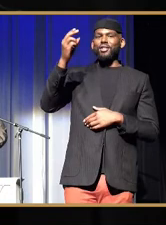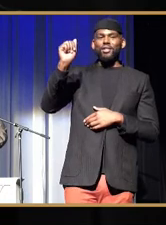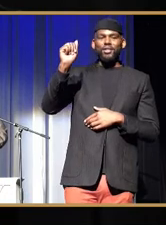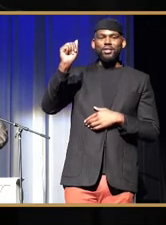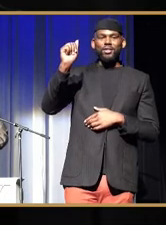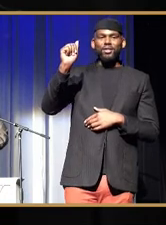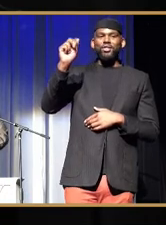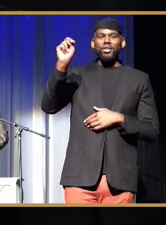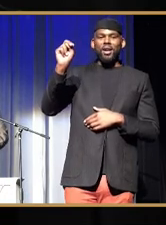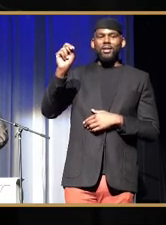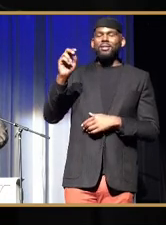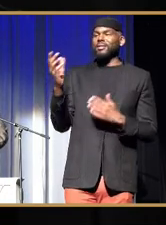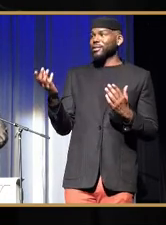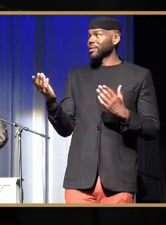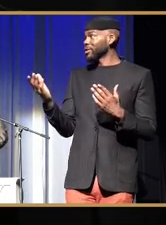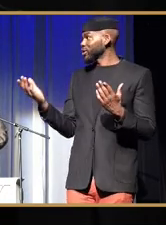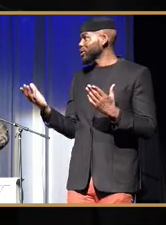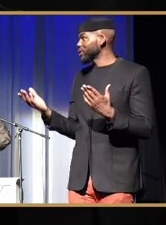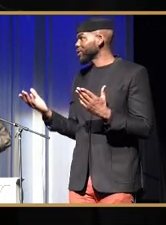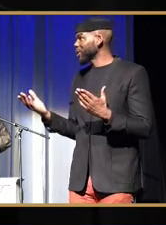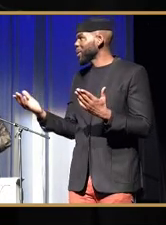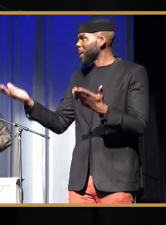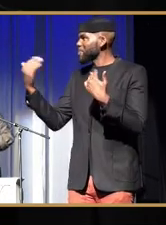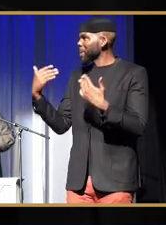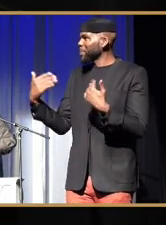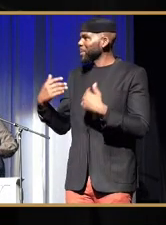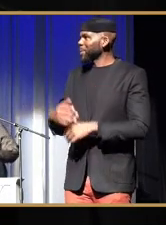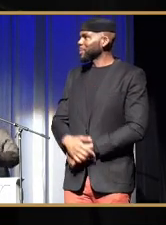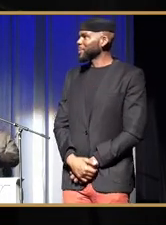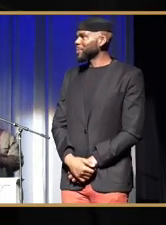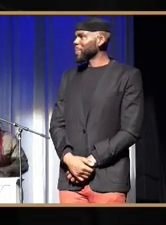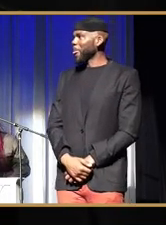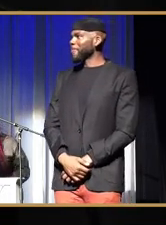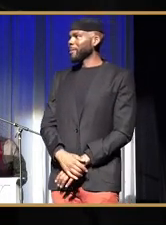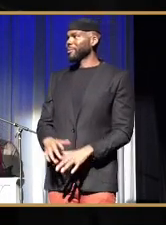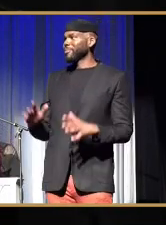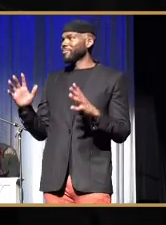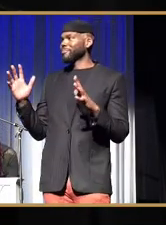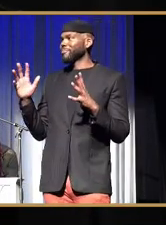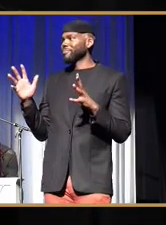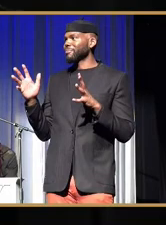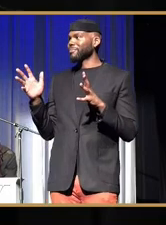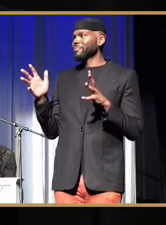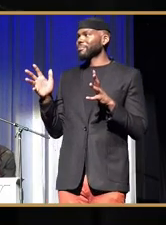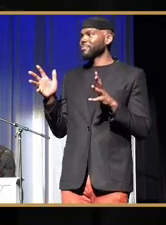Are you here with us, Maddox? All right, come on up, come on up.